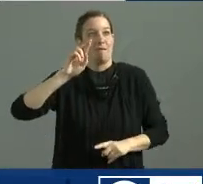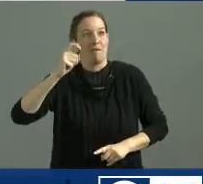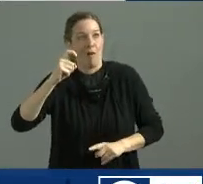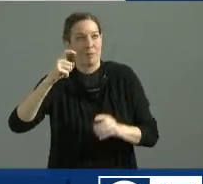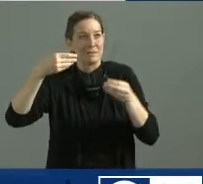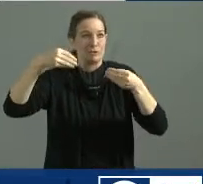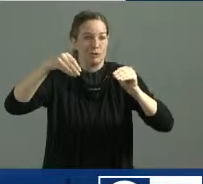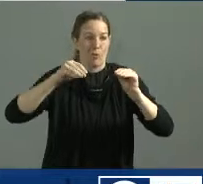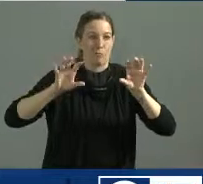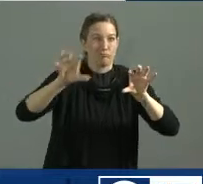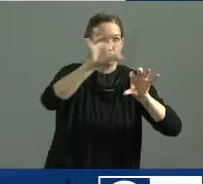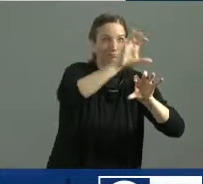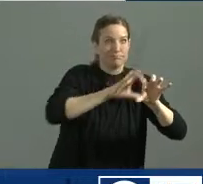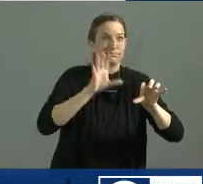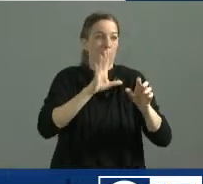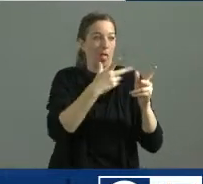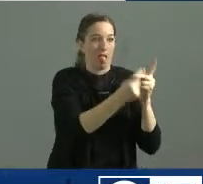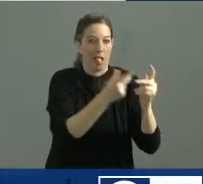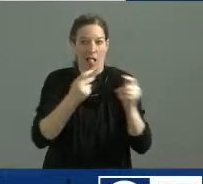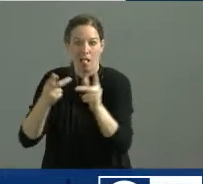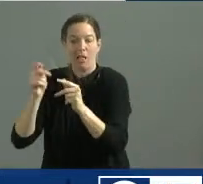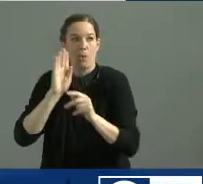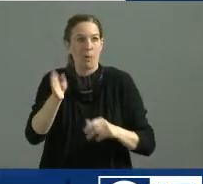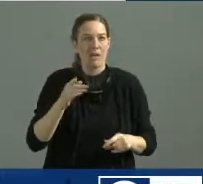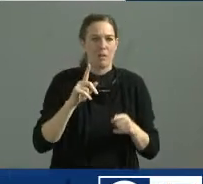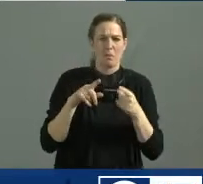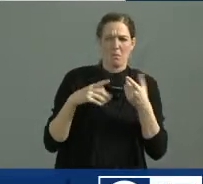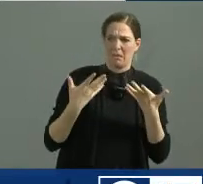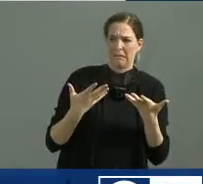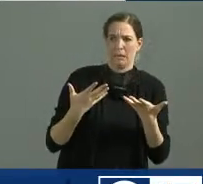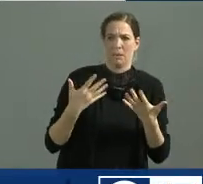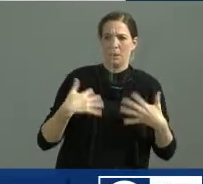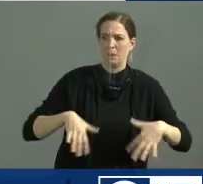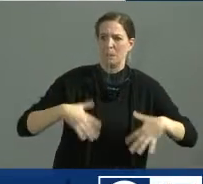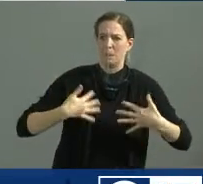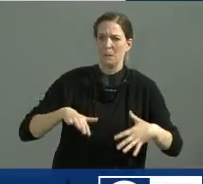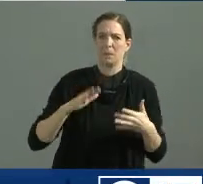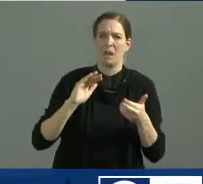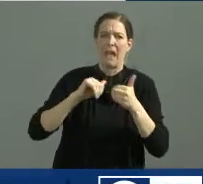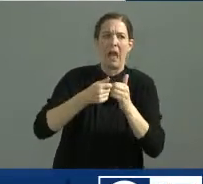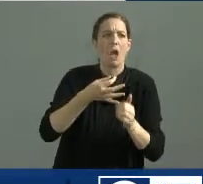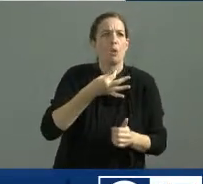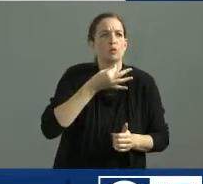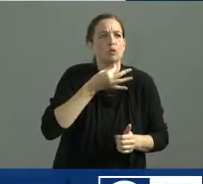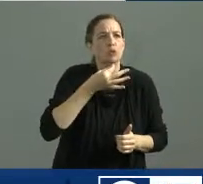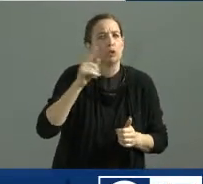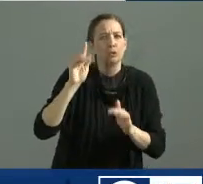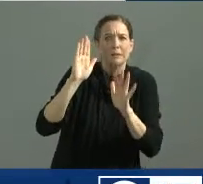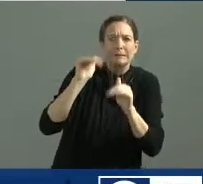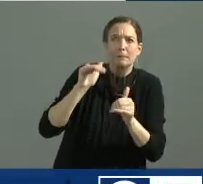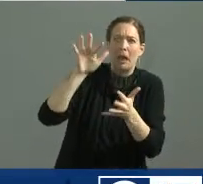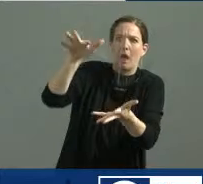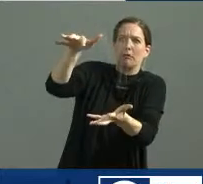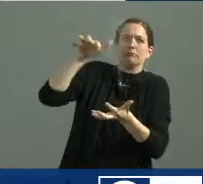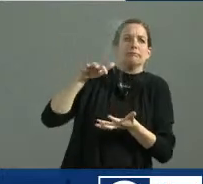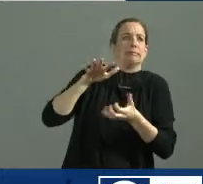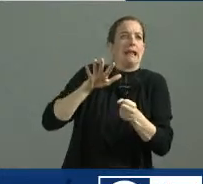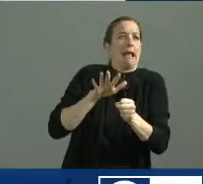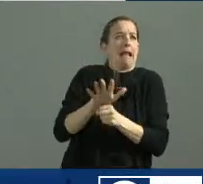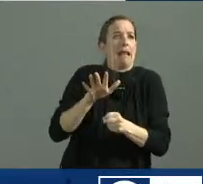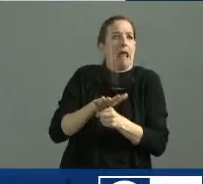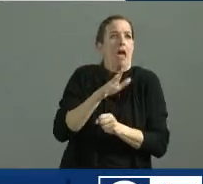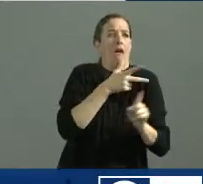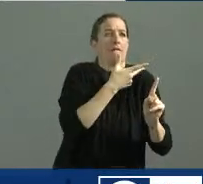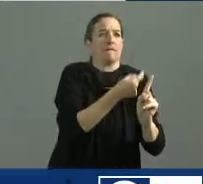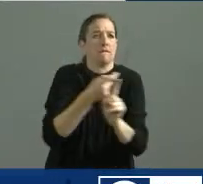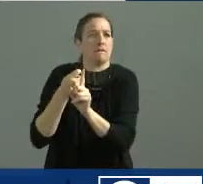we expect those? Because I know you said that might take several months to get enough vaccine to get it out to providers like that. How soon can we